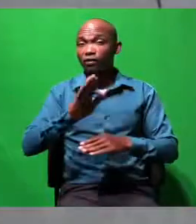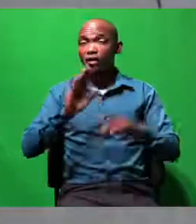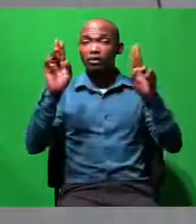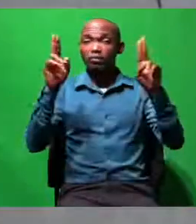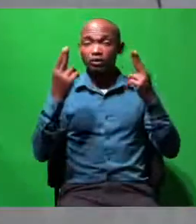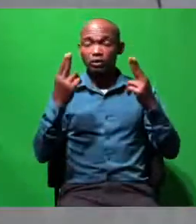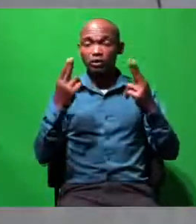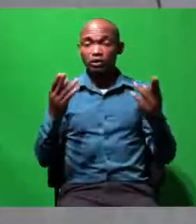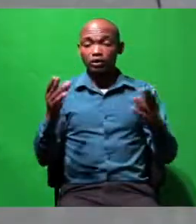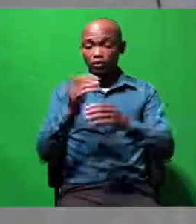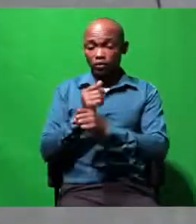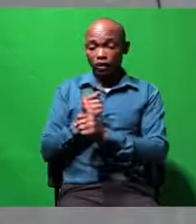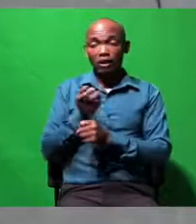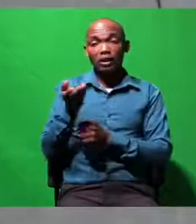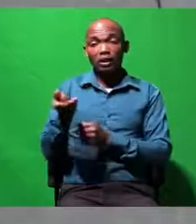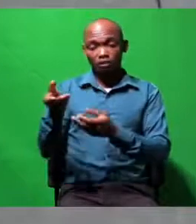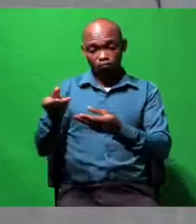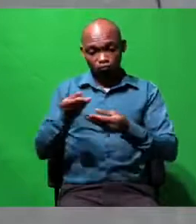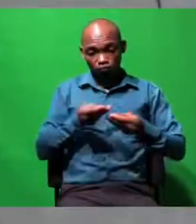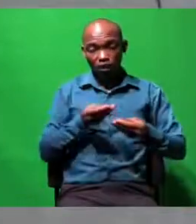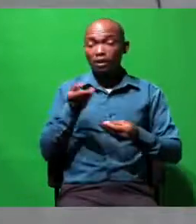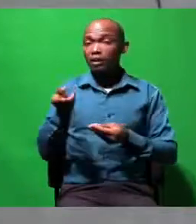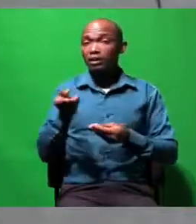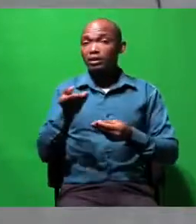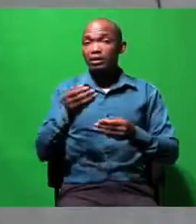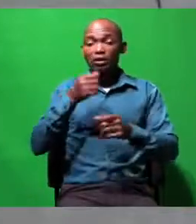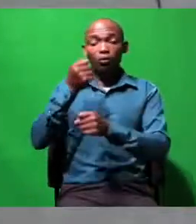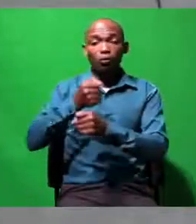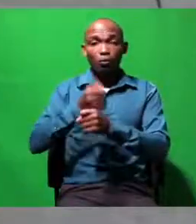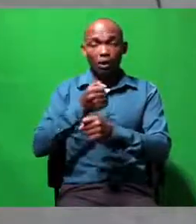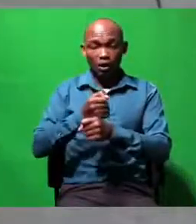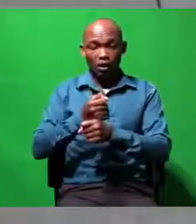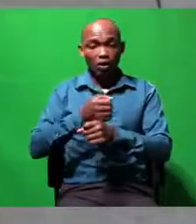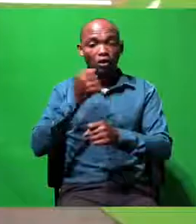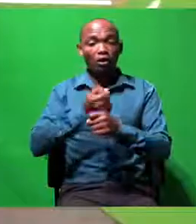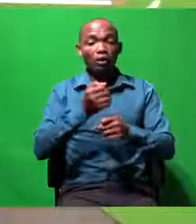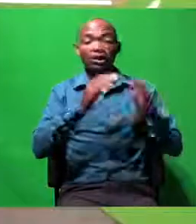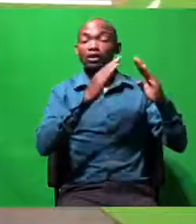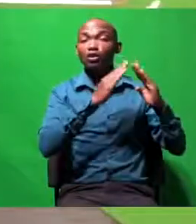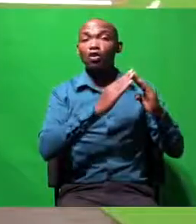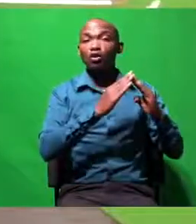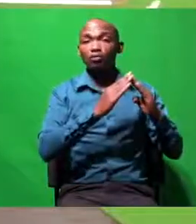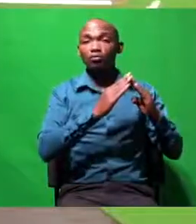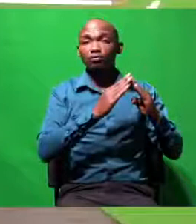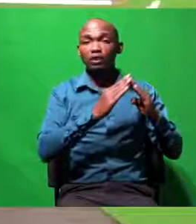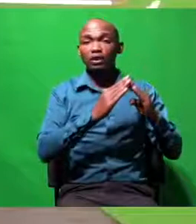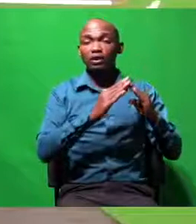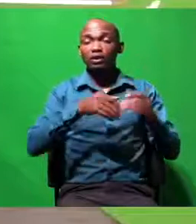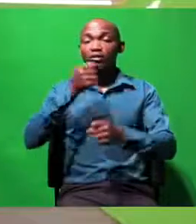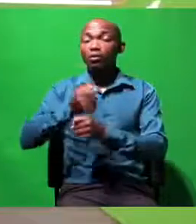studies. So you have to take it. You have to take it, those tasks, and do it at your